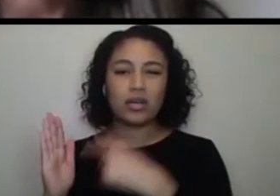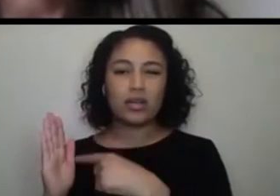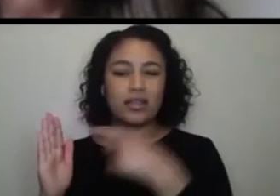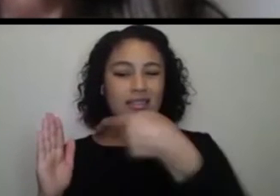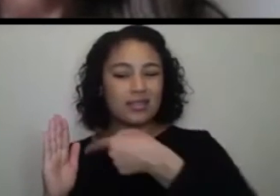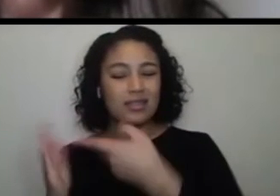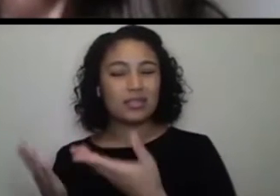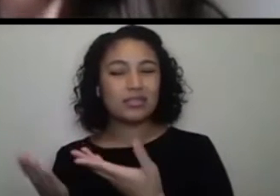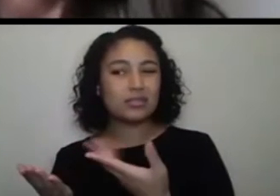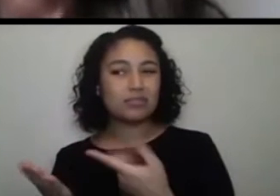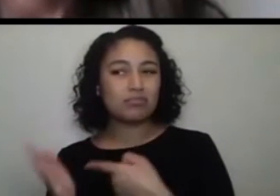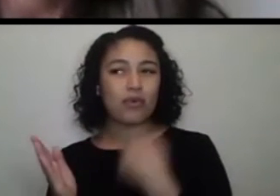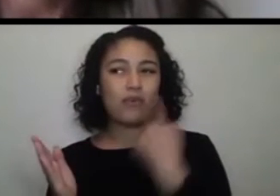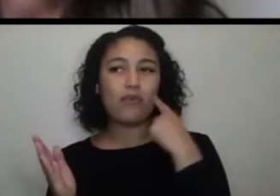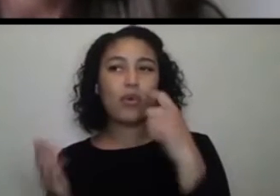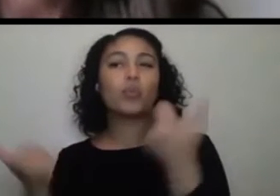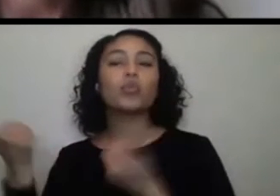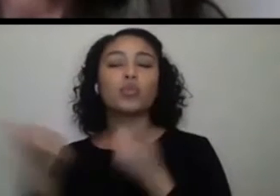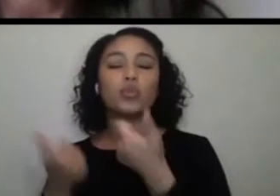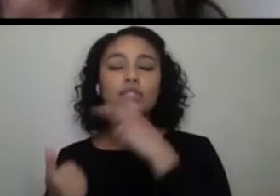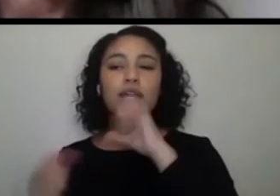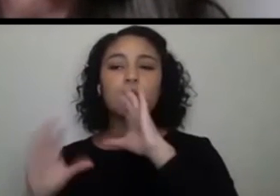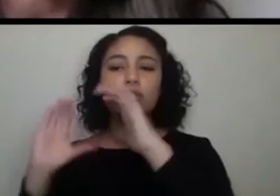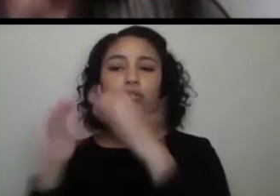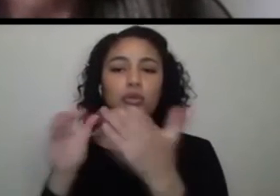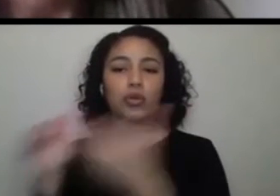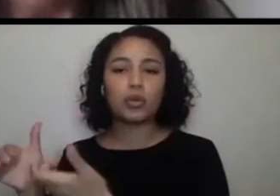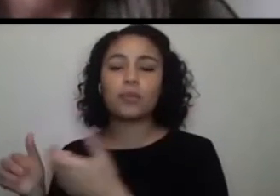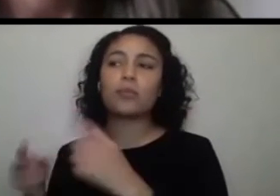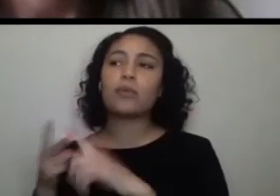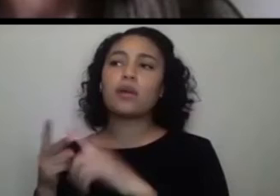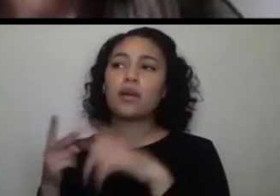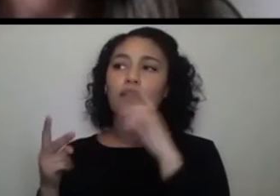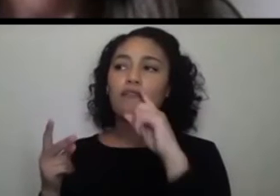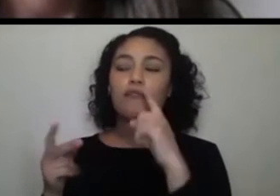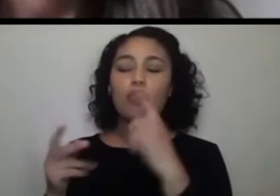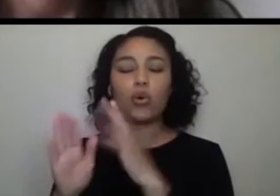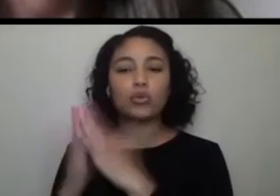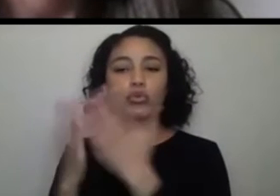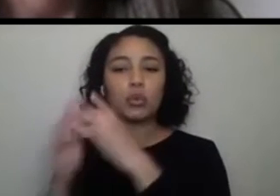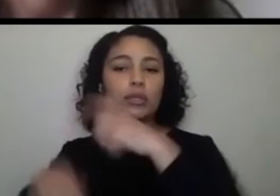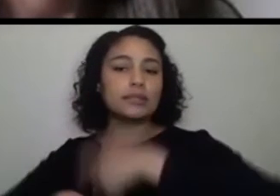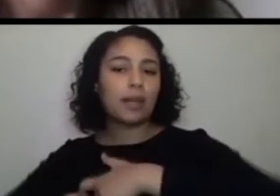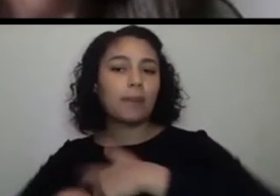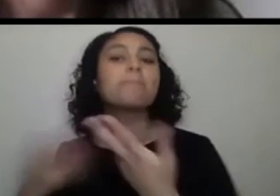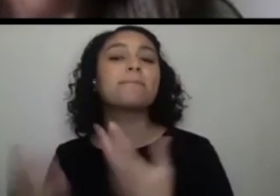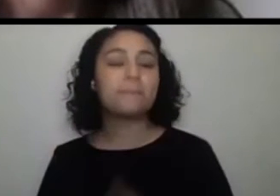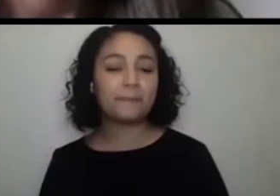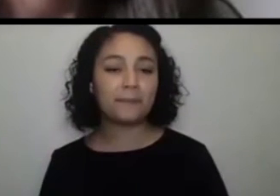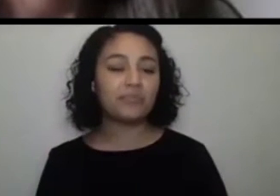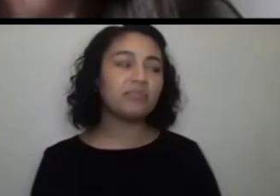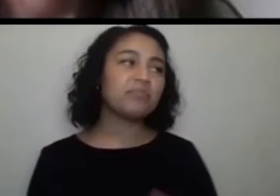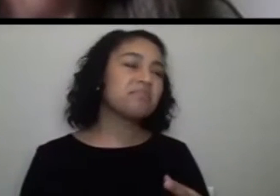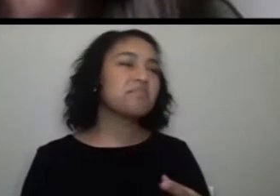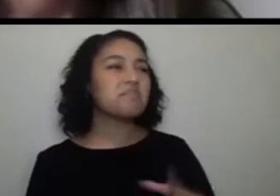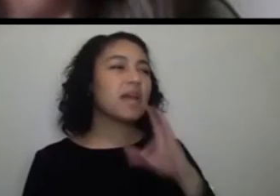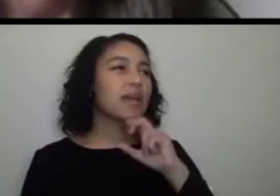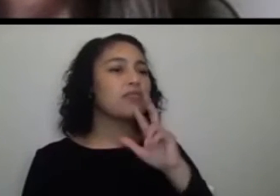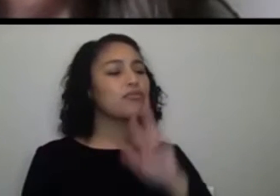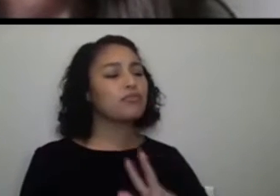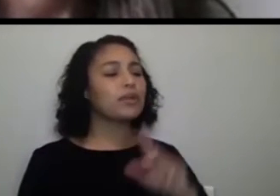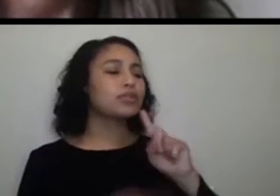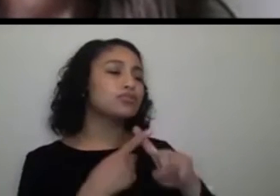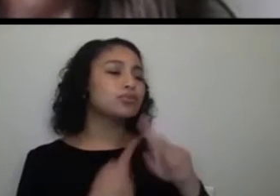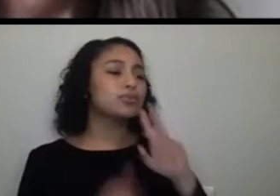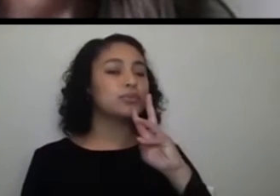this book and activity for a story time? I would say 3 to 6, three grades.